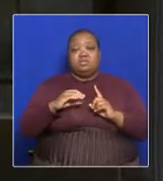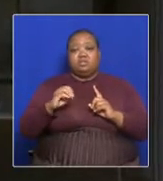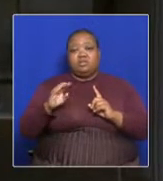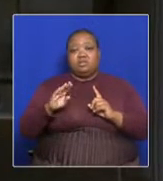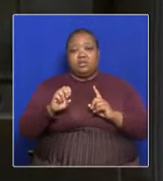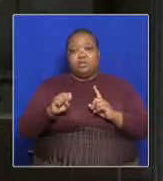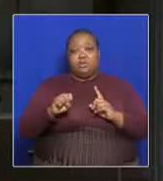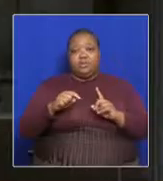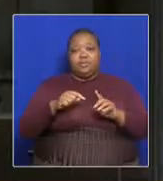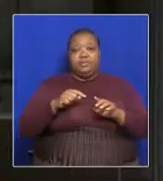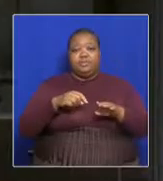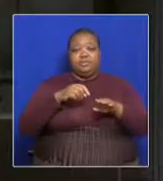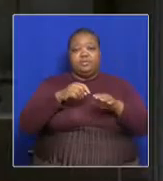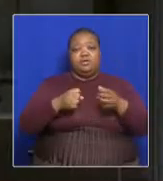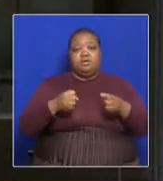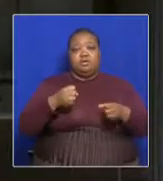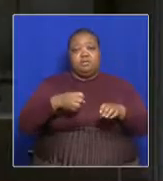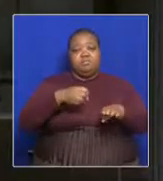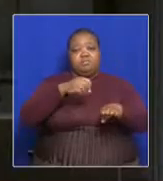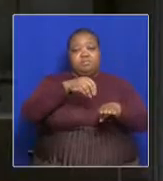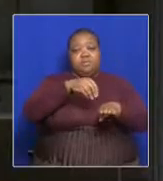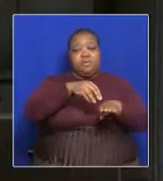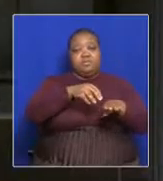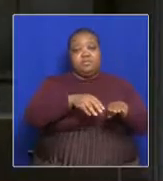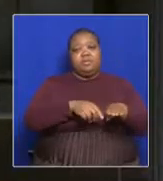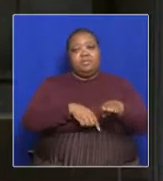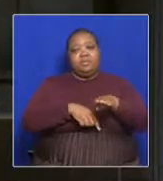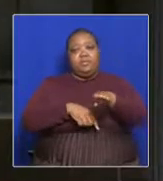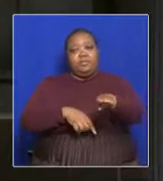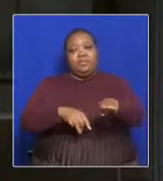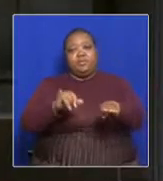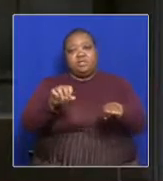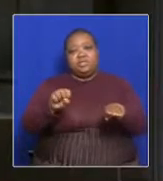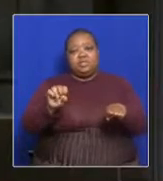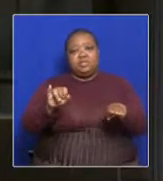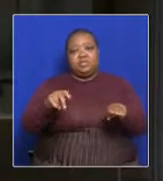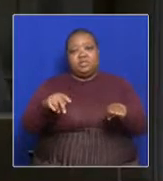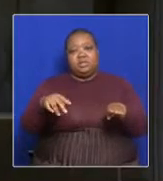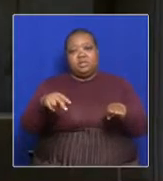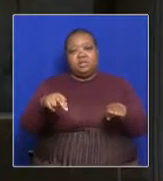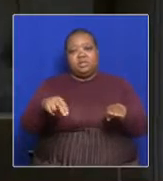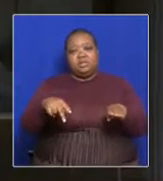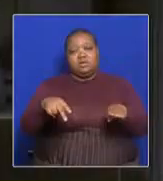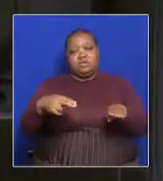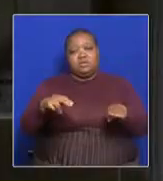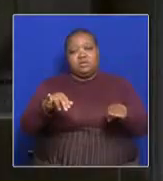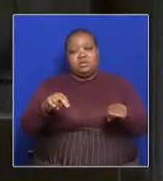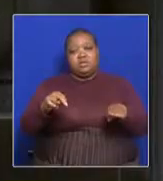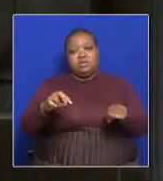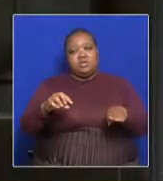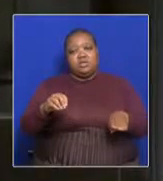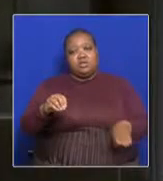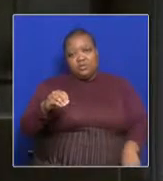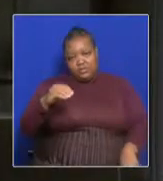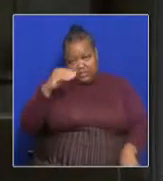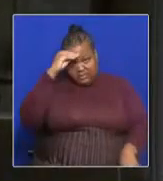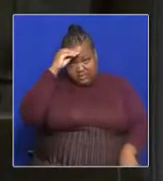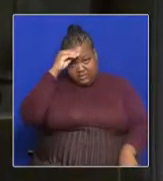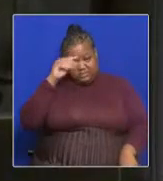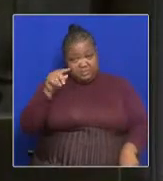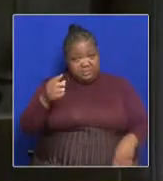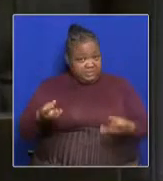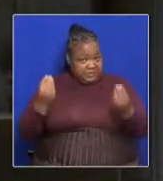Isipingo subs. We then transported the 27 black bags. I don't think the Oh, he's not there yet. has your